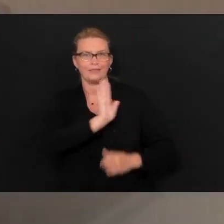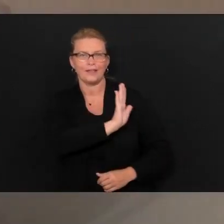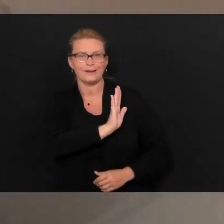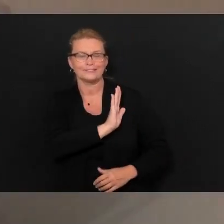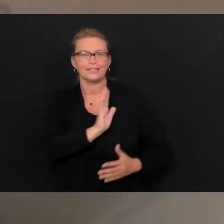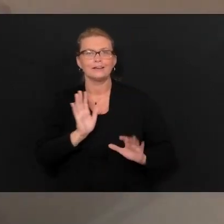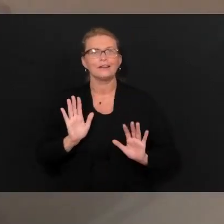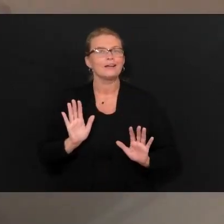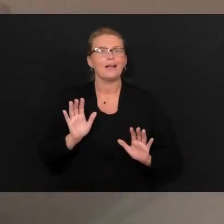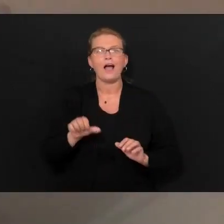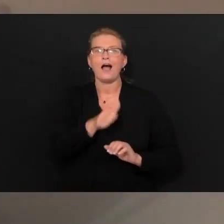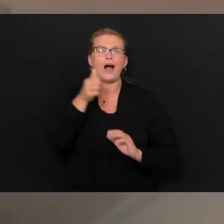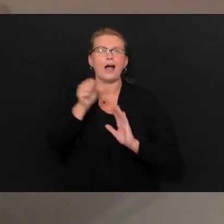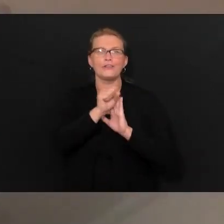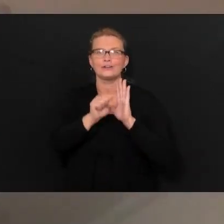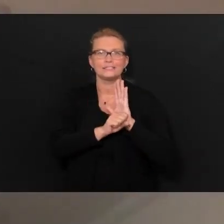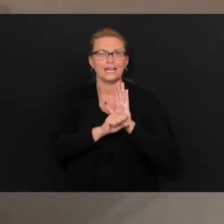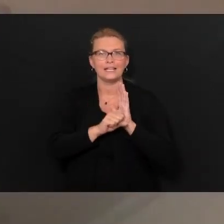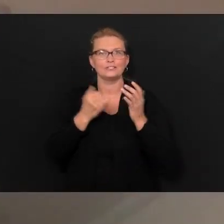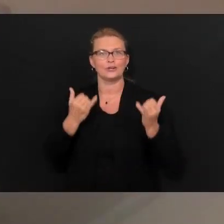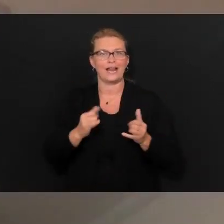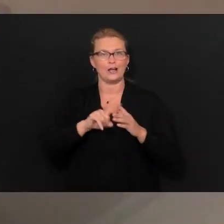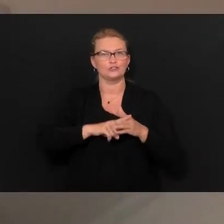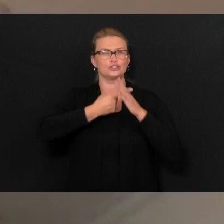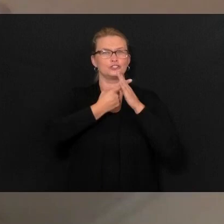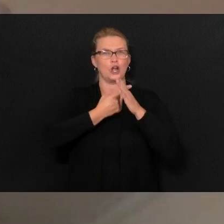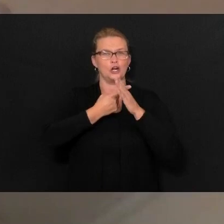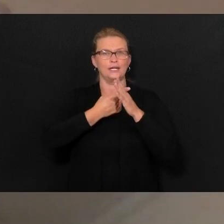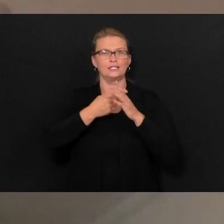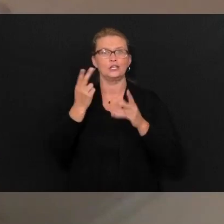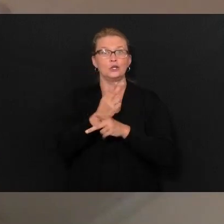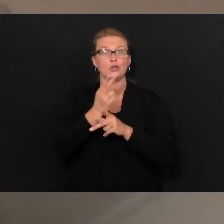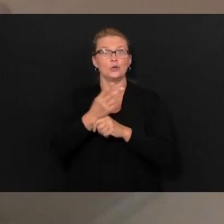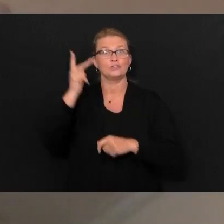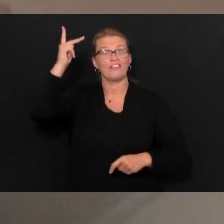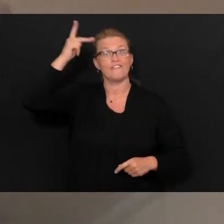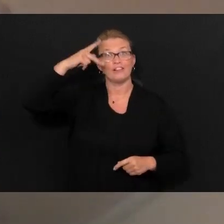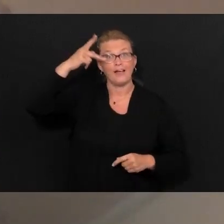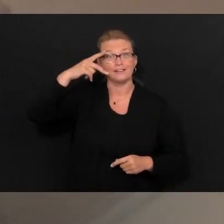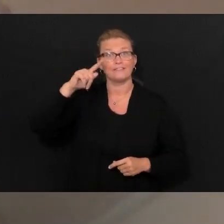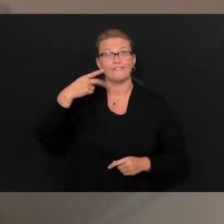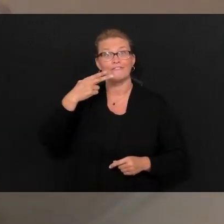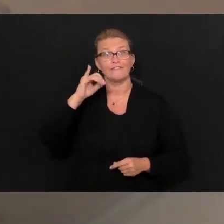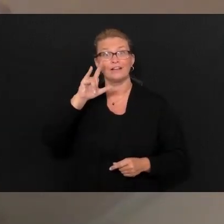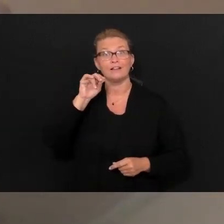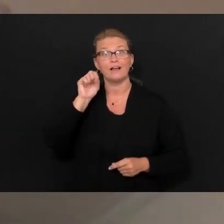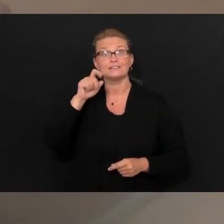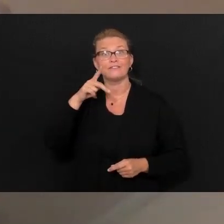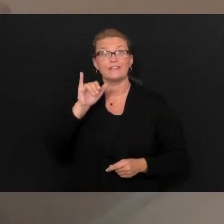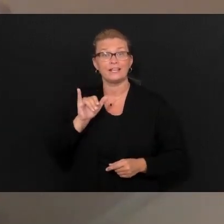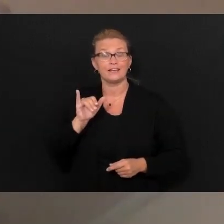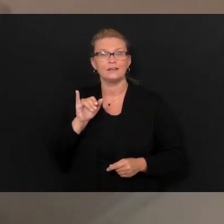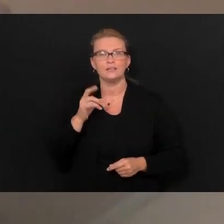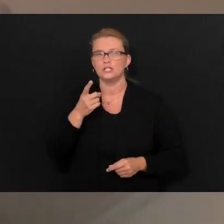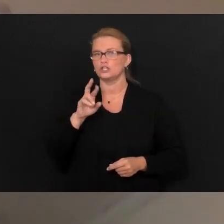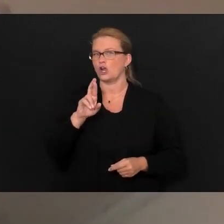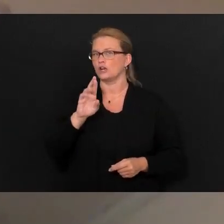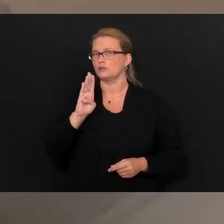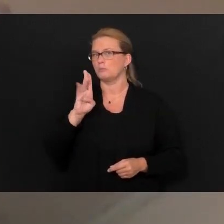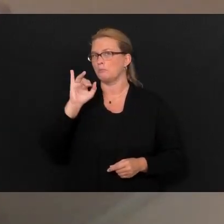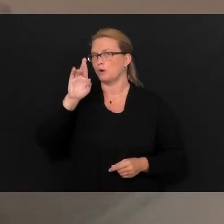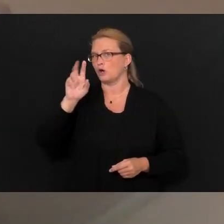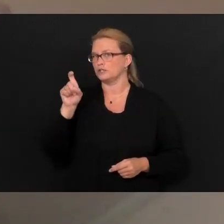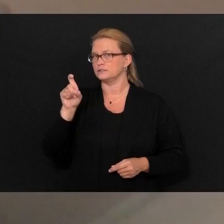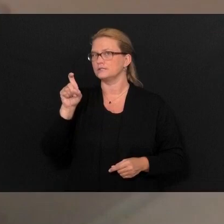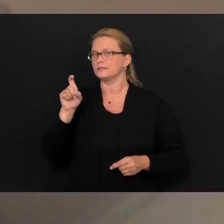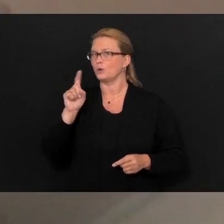other states are starting to adapt the same sort of philosophy, and that Dr. Birx was enthusiastic about where we were